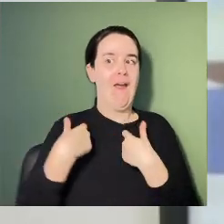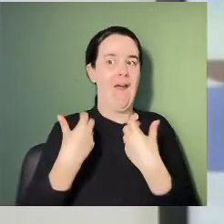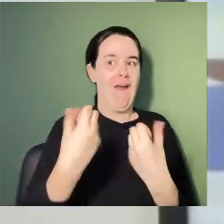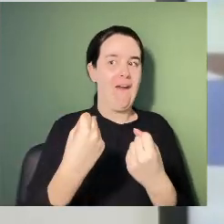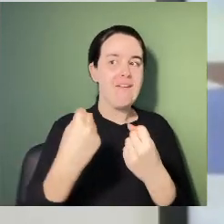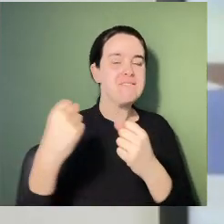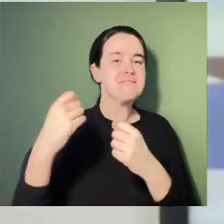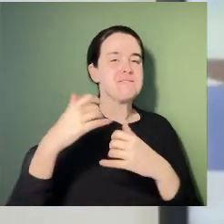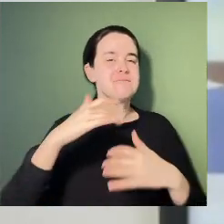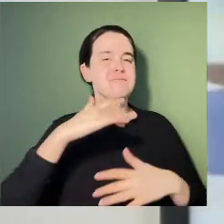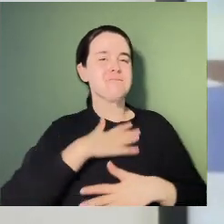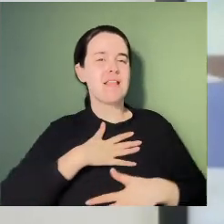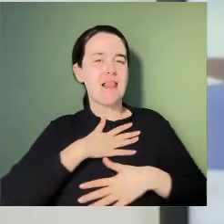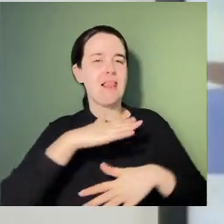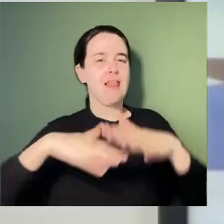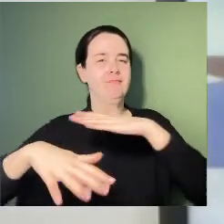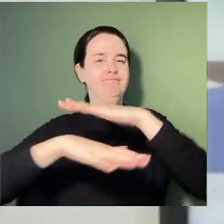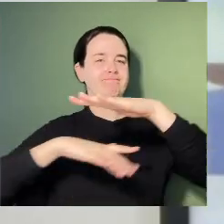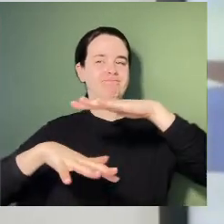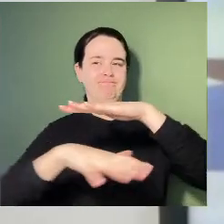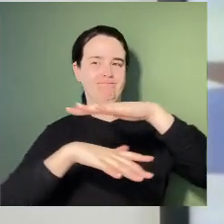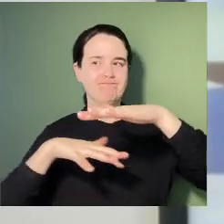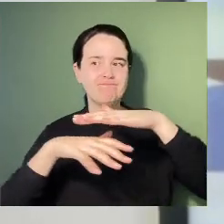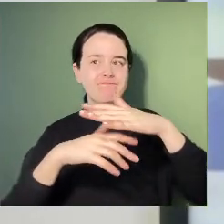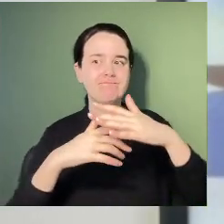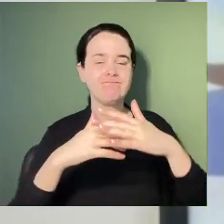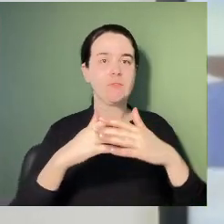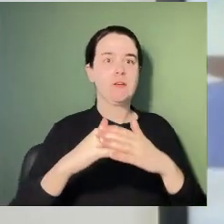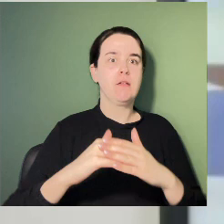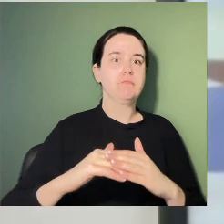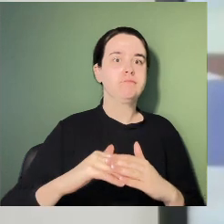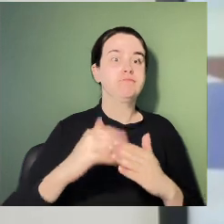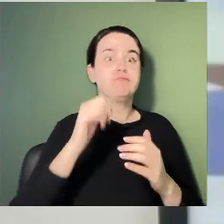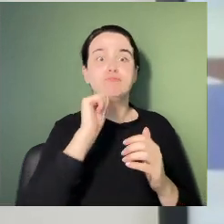high unemployment, crime, and in